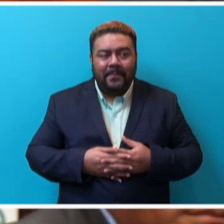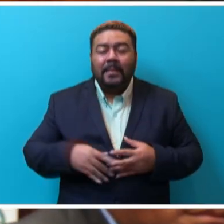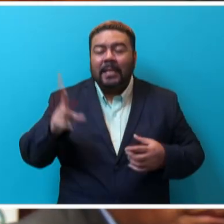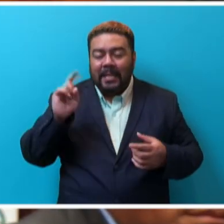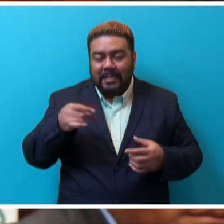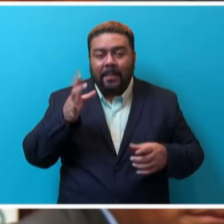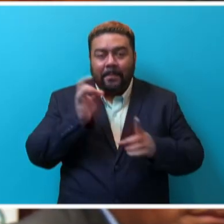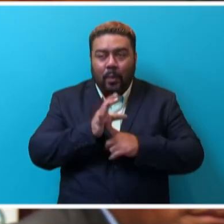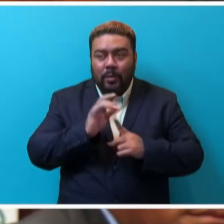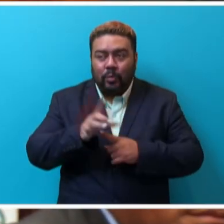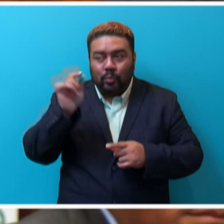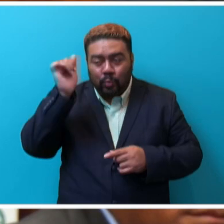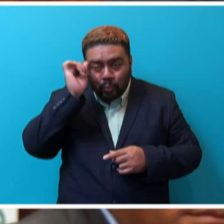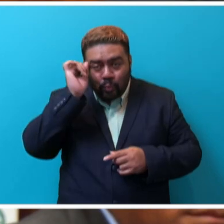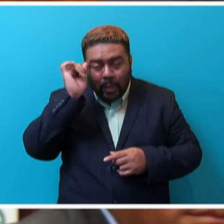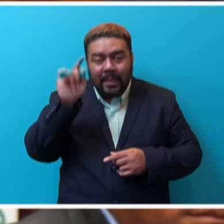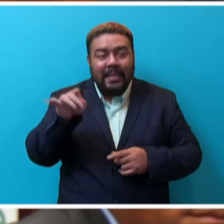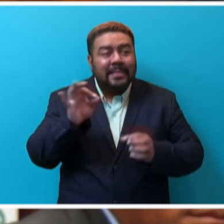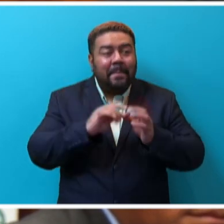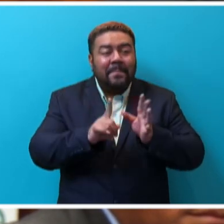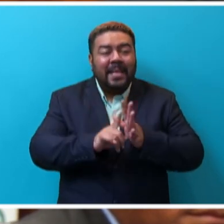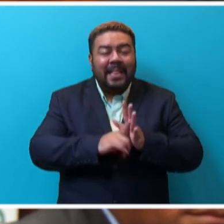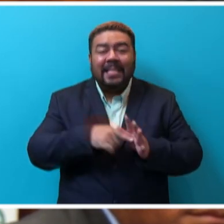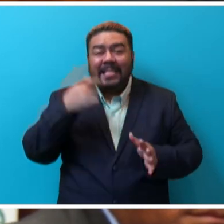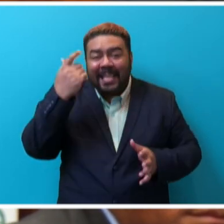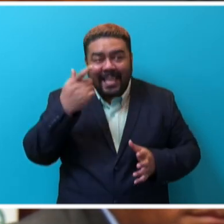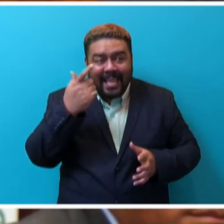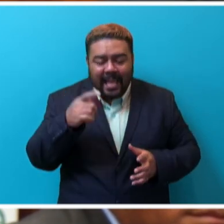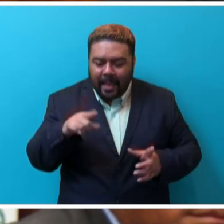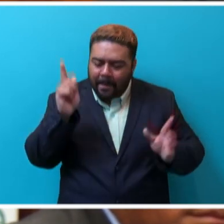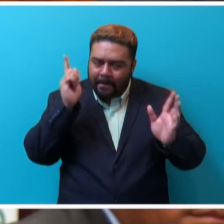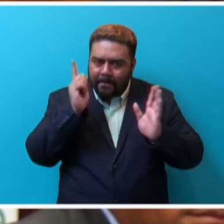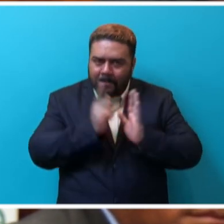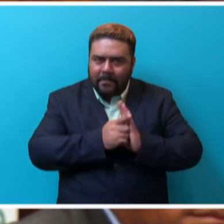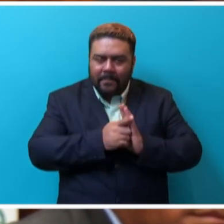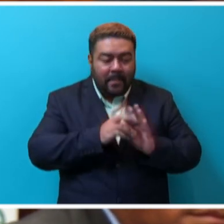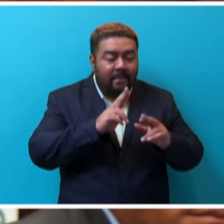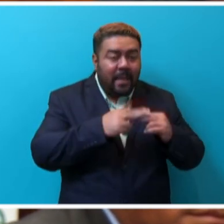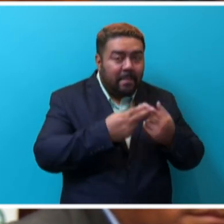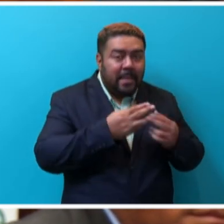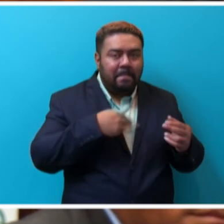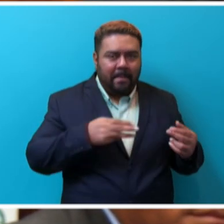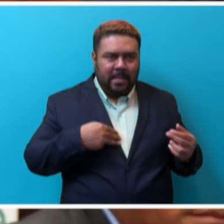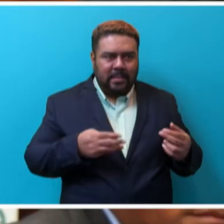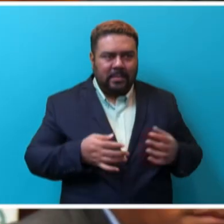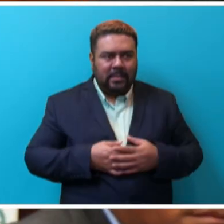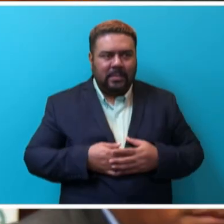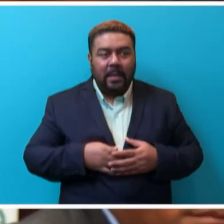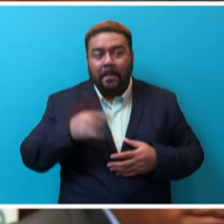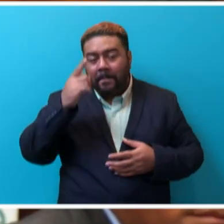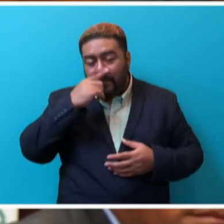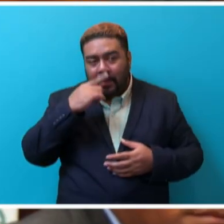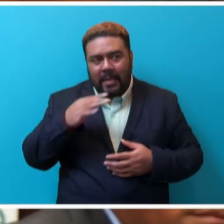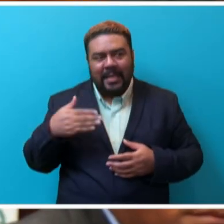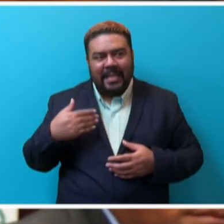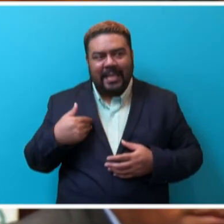important to note that this leave is for the care of immediate family members and those residing in